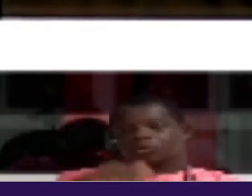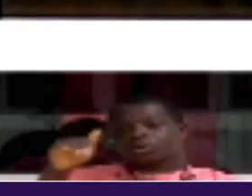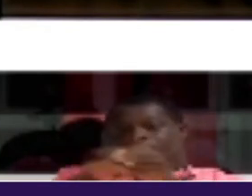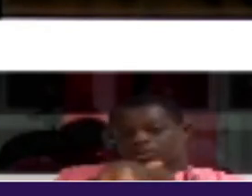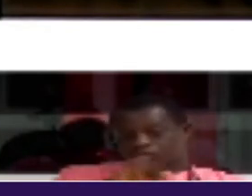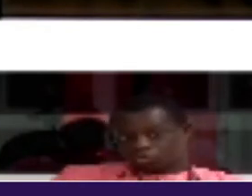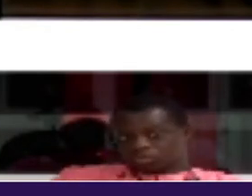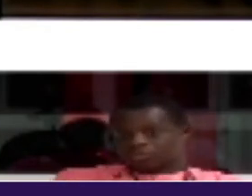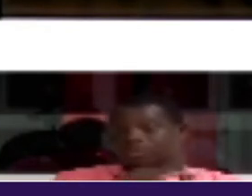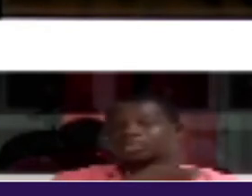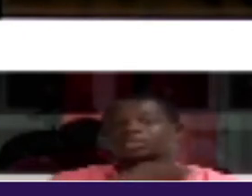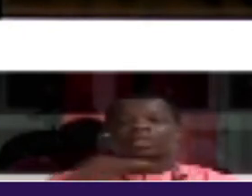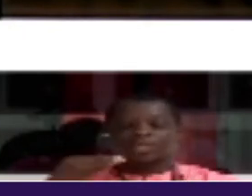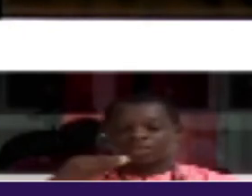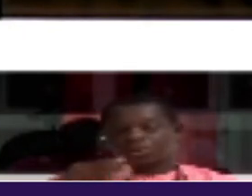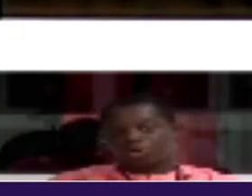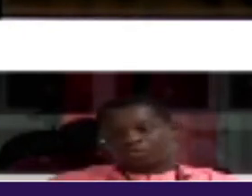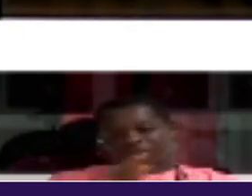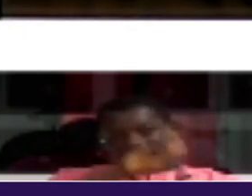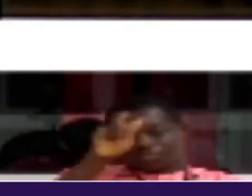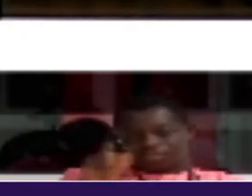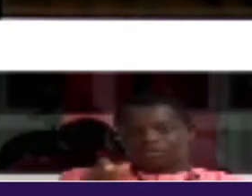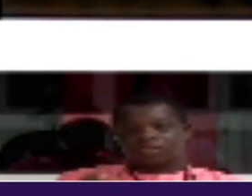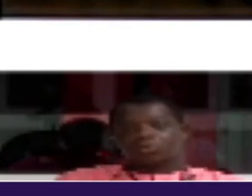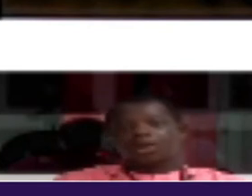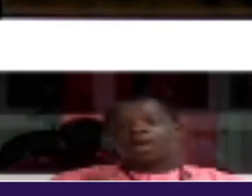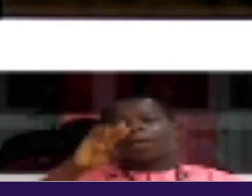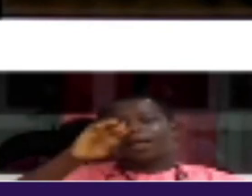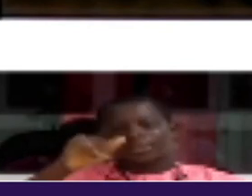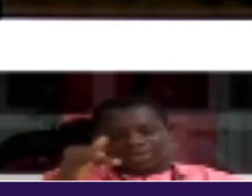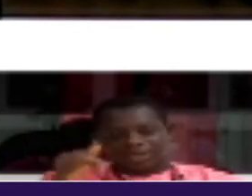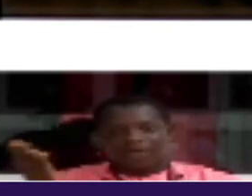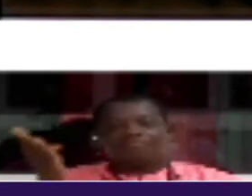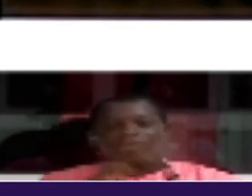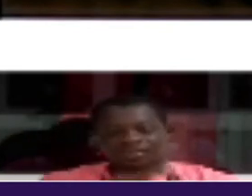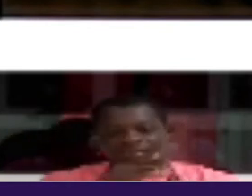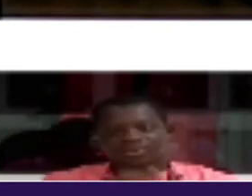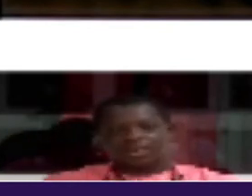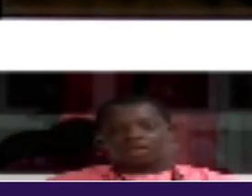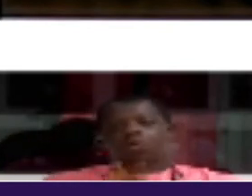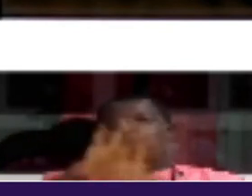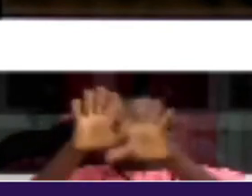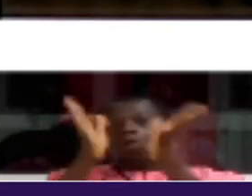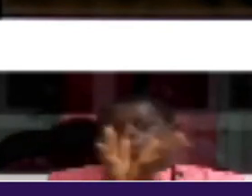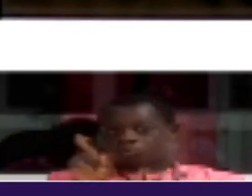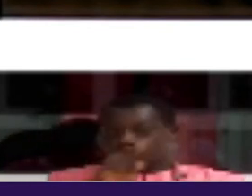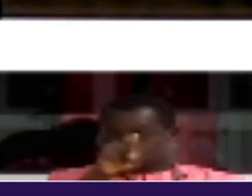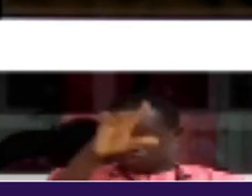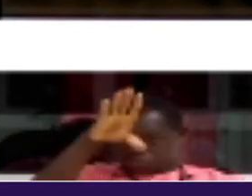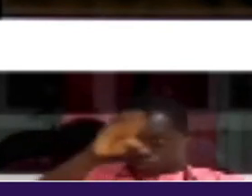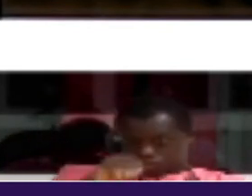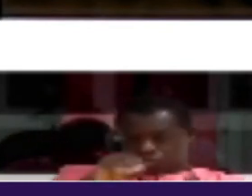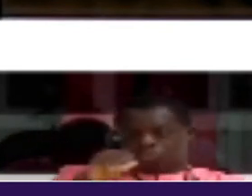killing of that victim? Malik Jatta is lying, sir. All you're doing is hiding